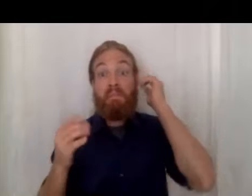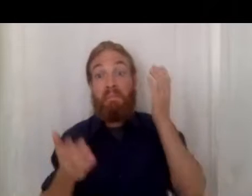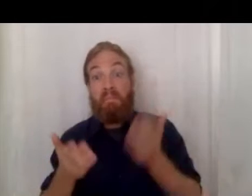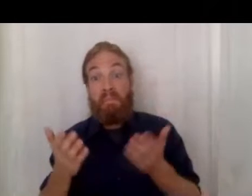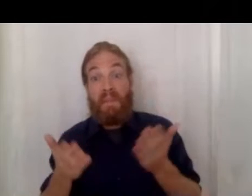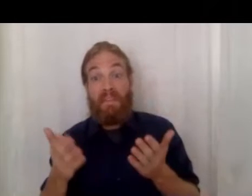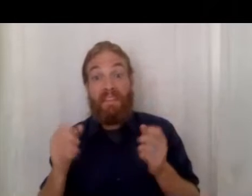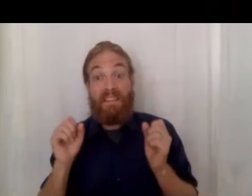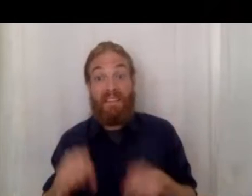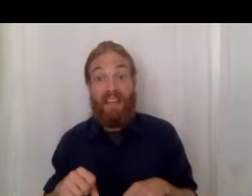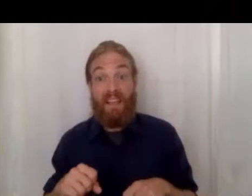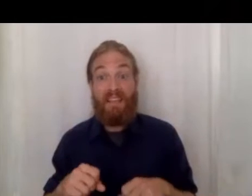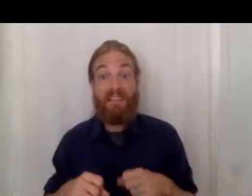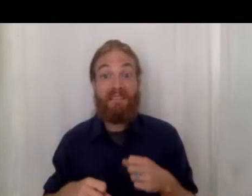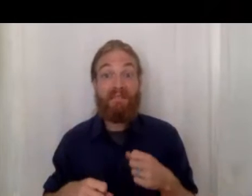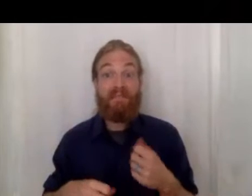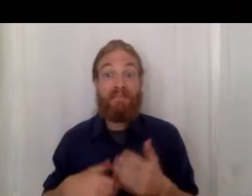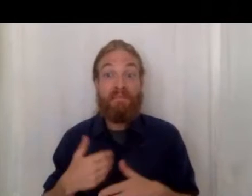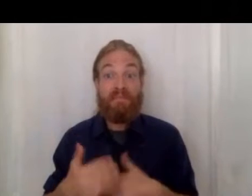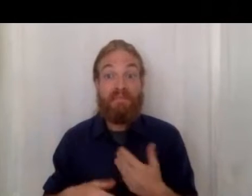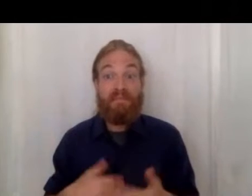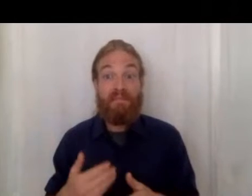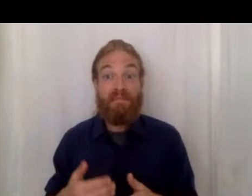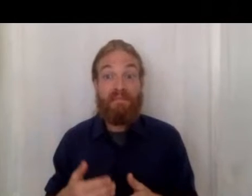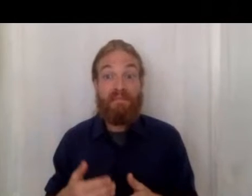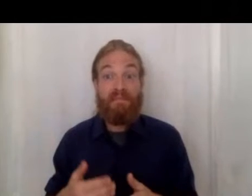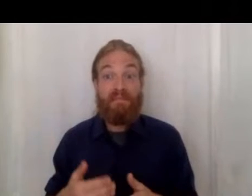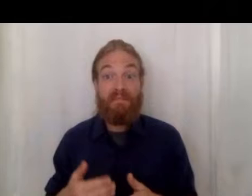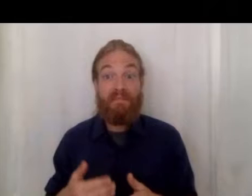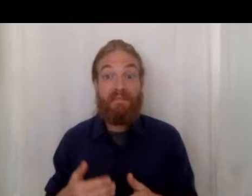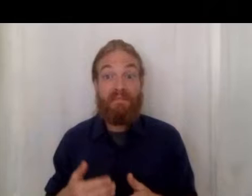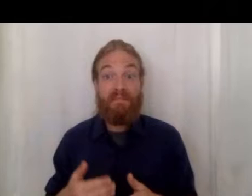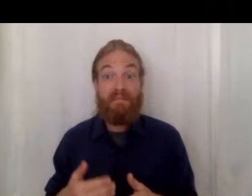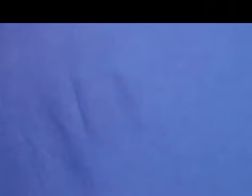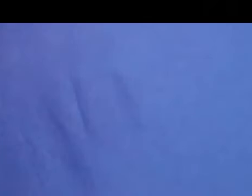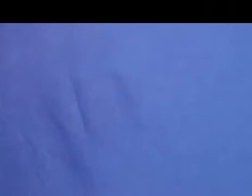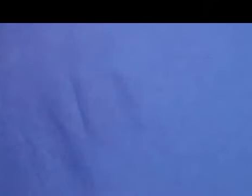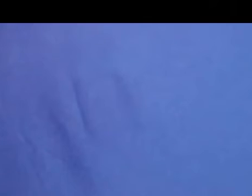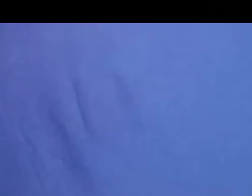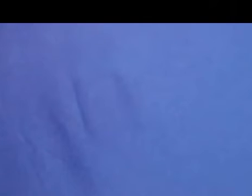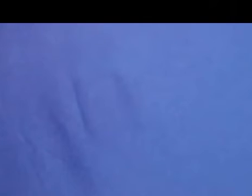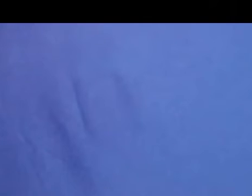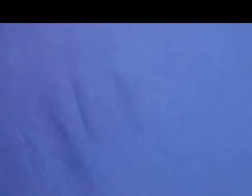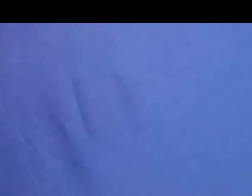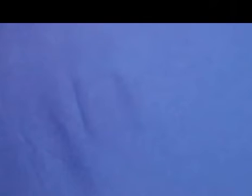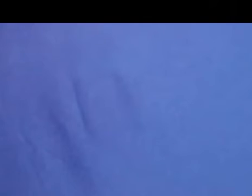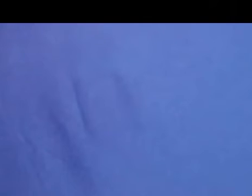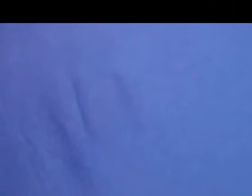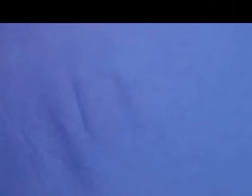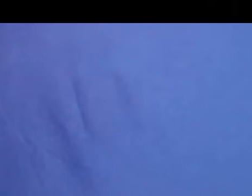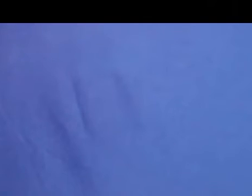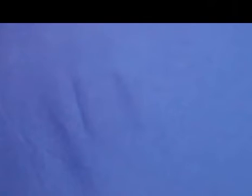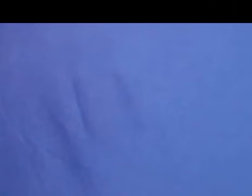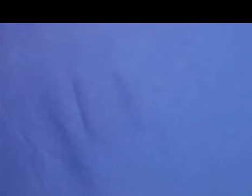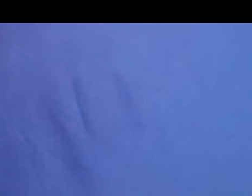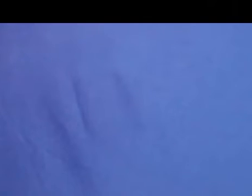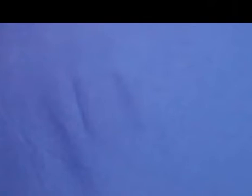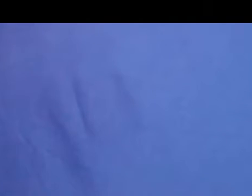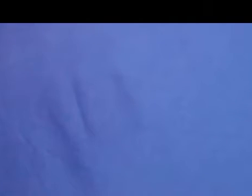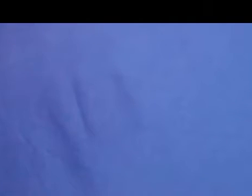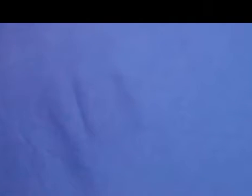in school? That's my understanding. Okay, all right. Yes, Dr. Vu. Haley, can I